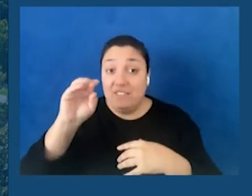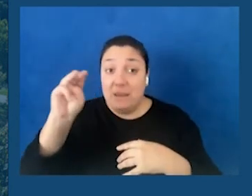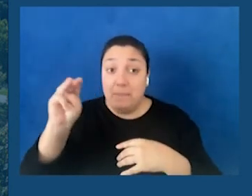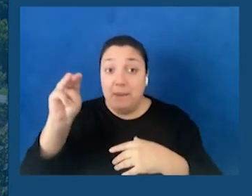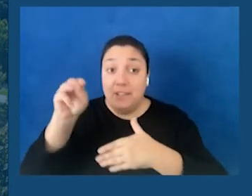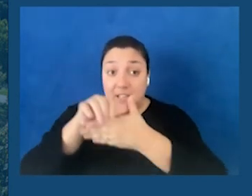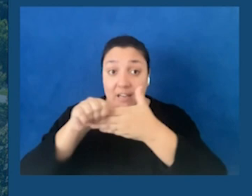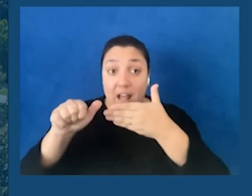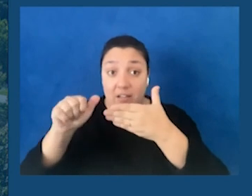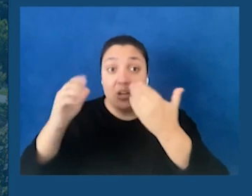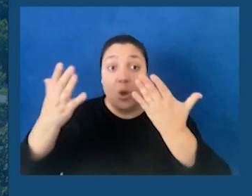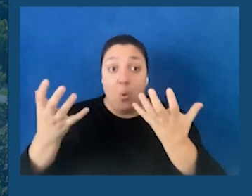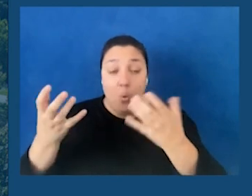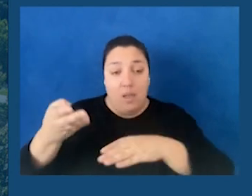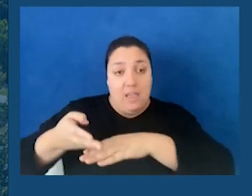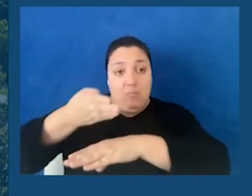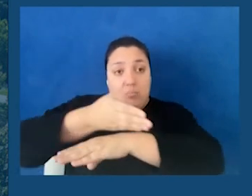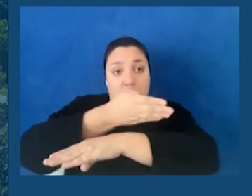system.